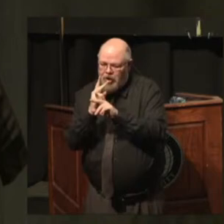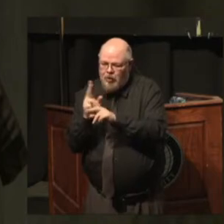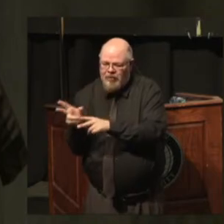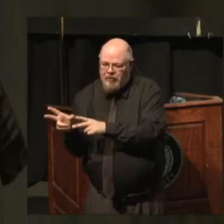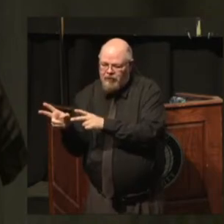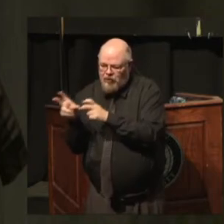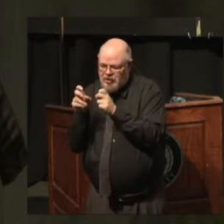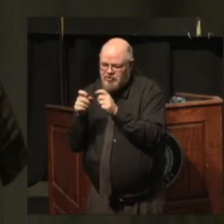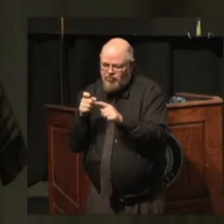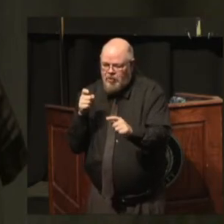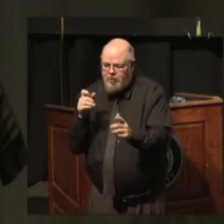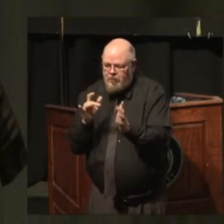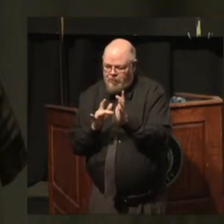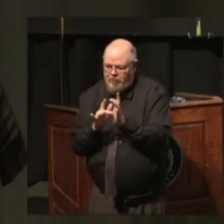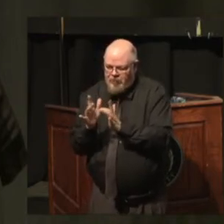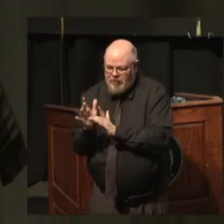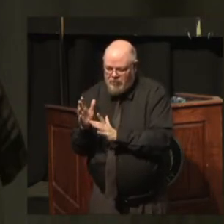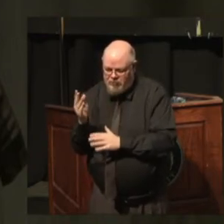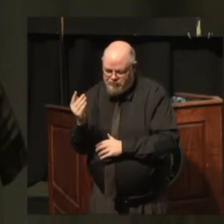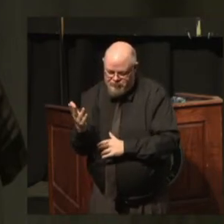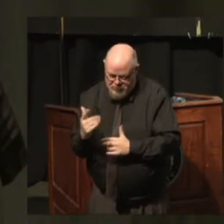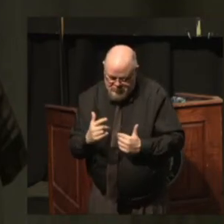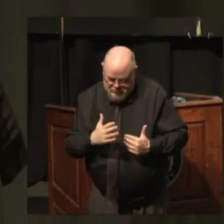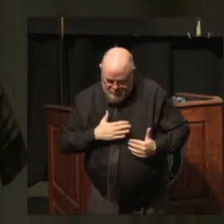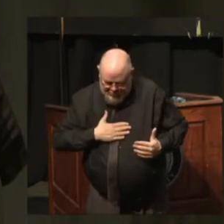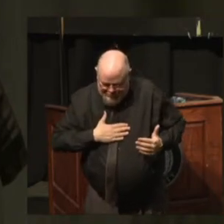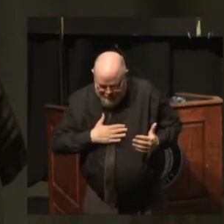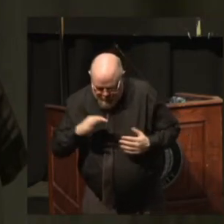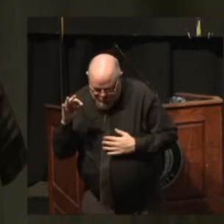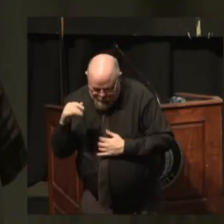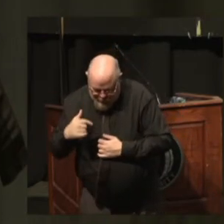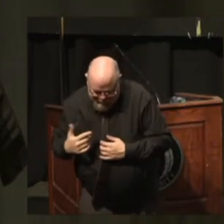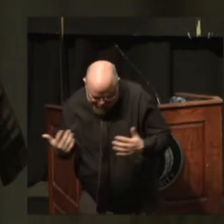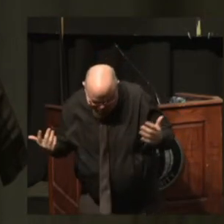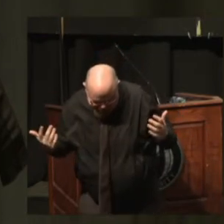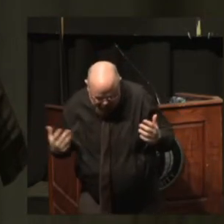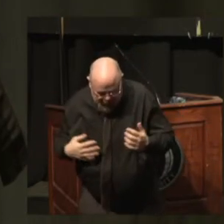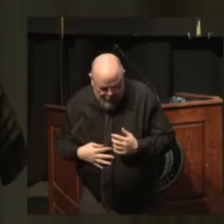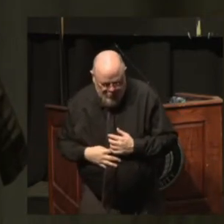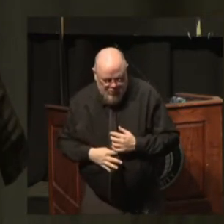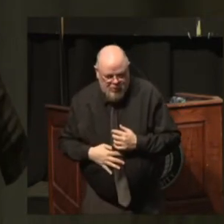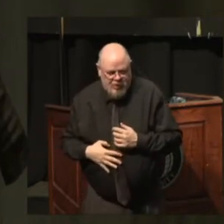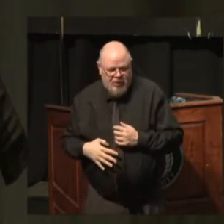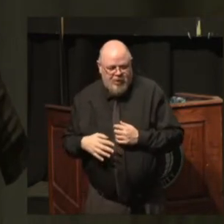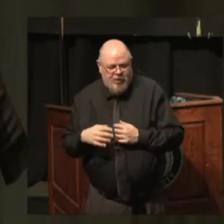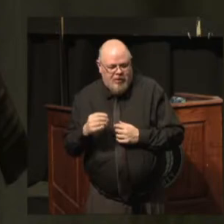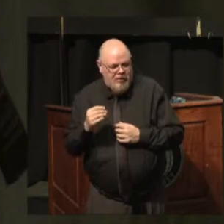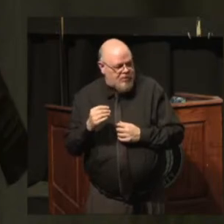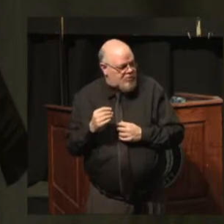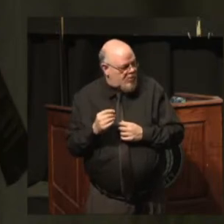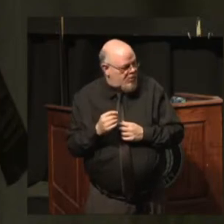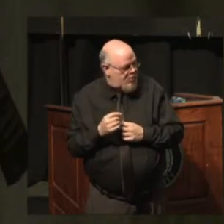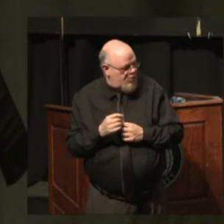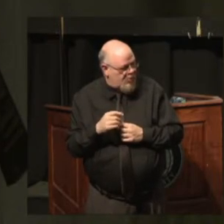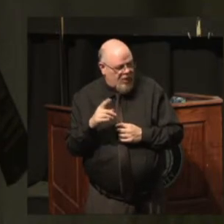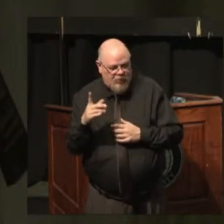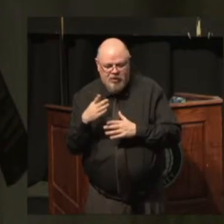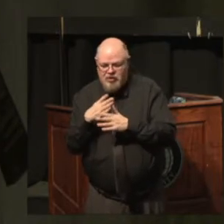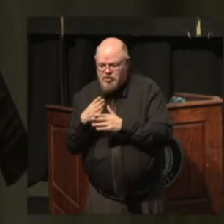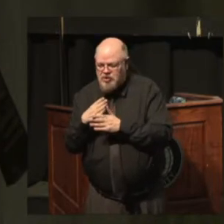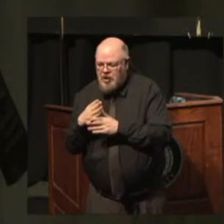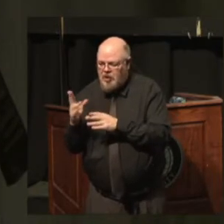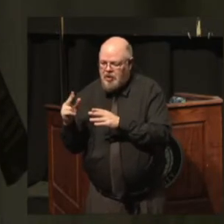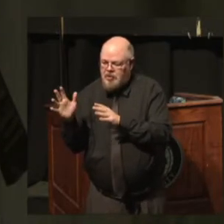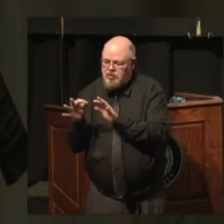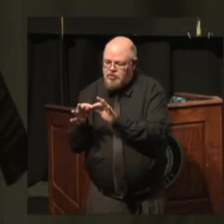preach. Okay? I'm joking. I'm not going to preach. But I do need to share this story.